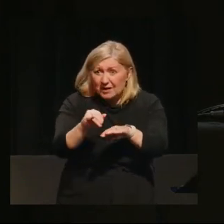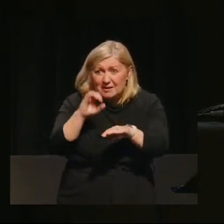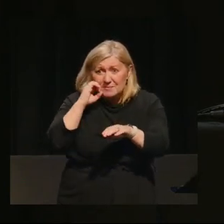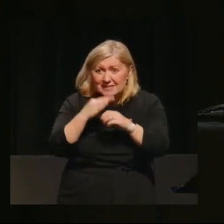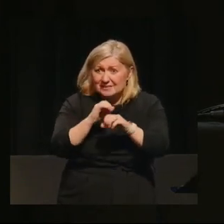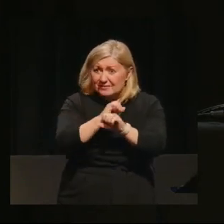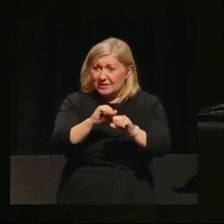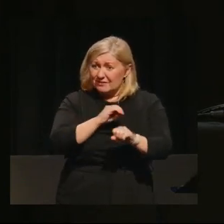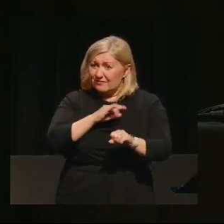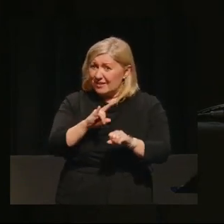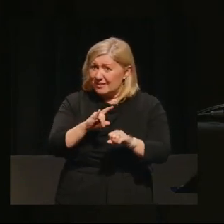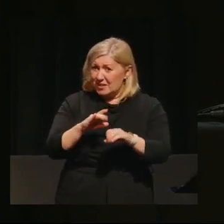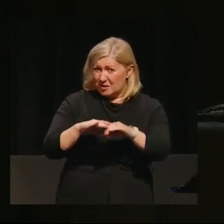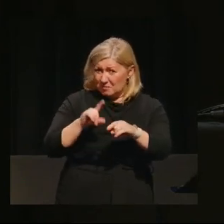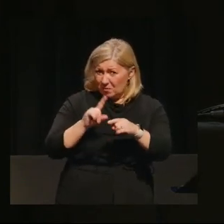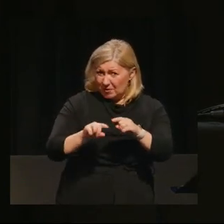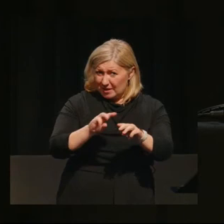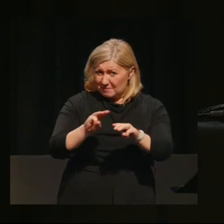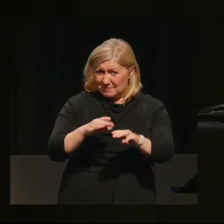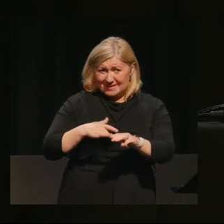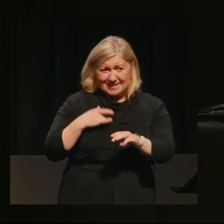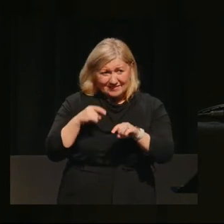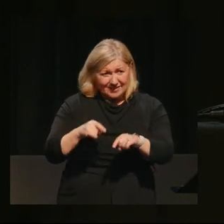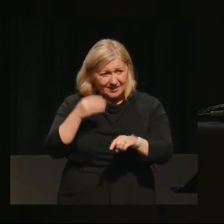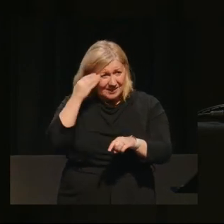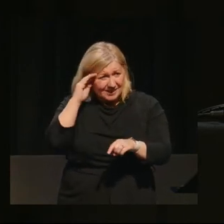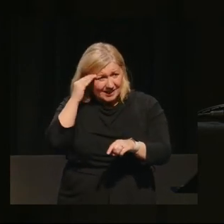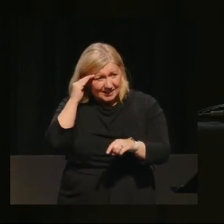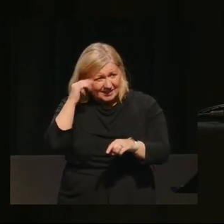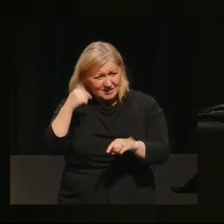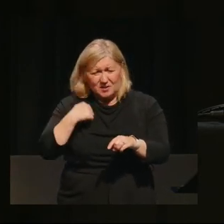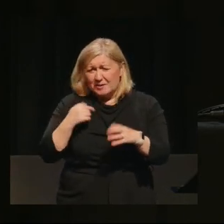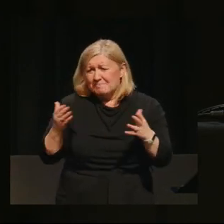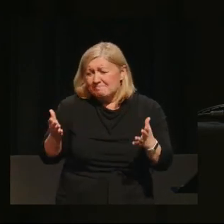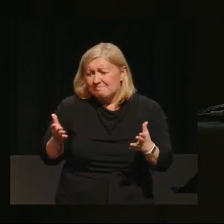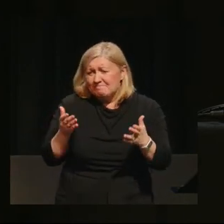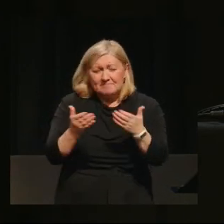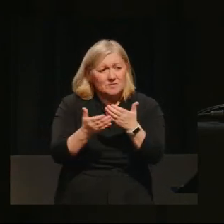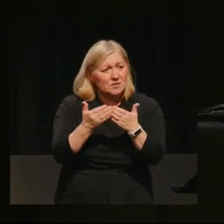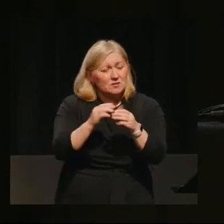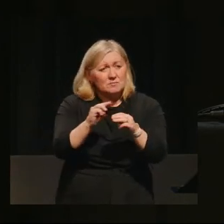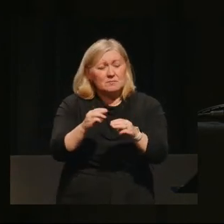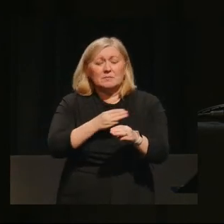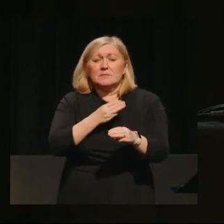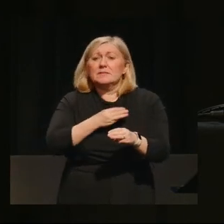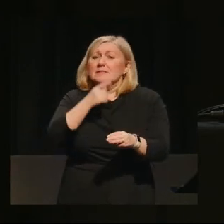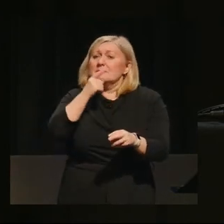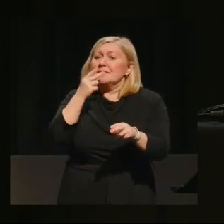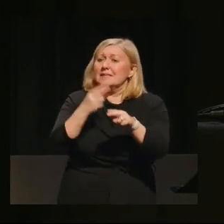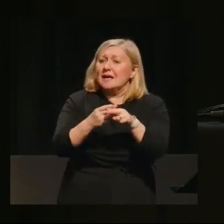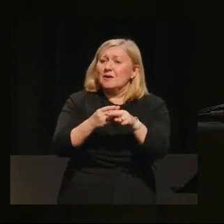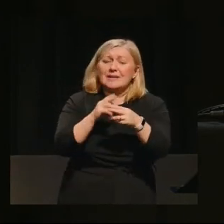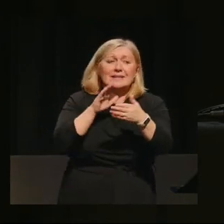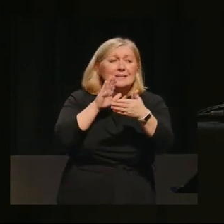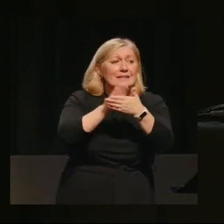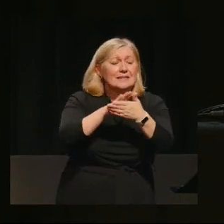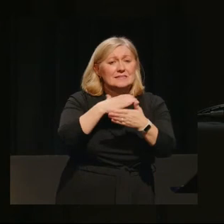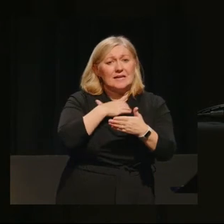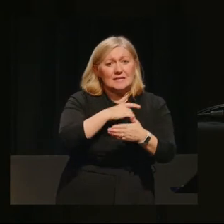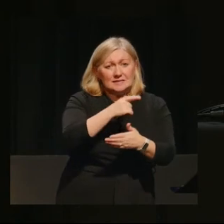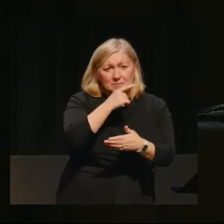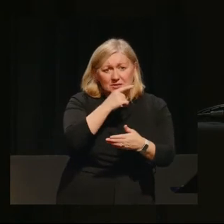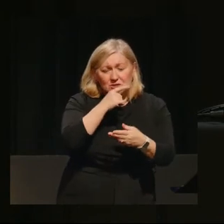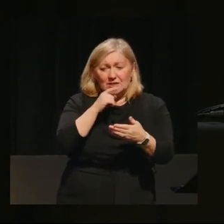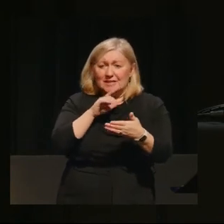Ireland. I urge young people to speak out about hate speech, about bullying, and about